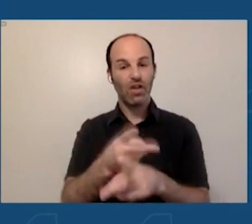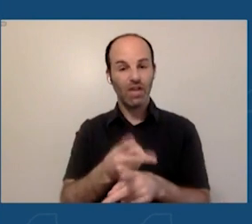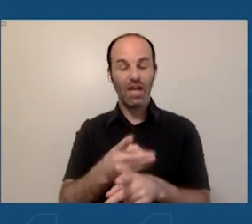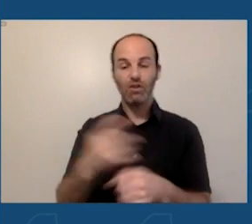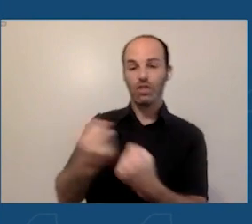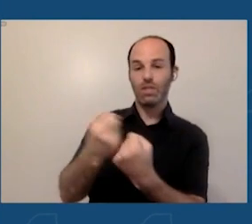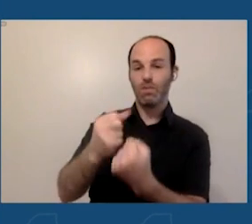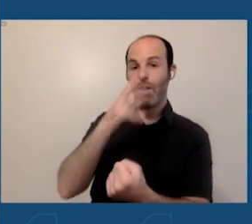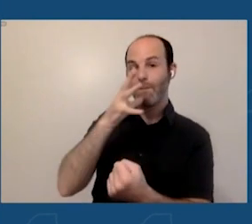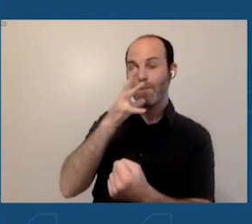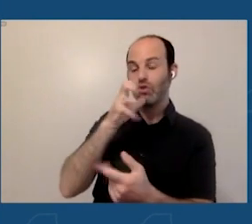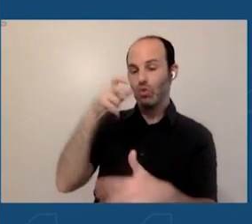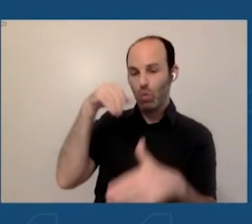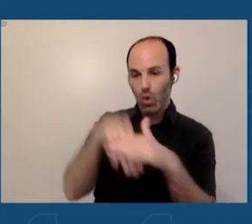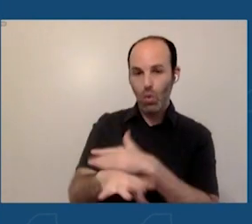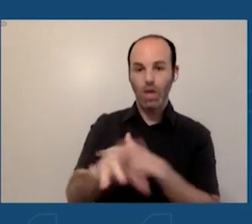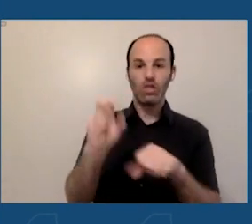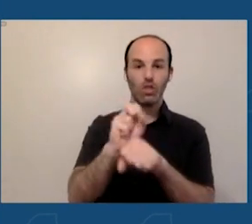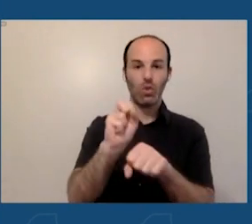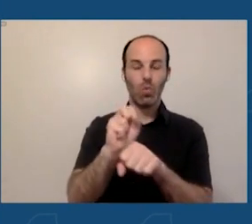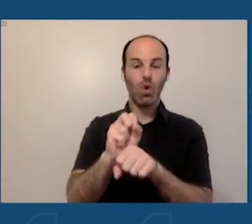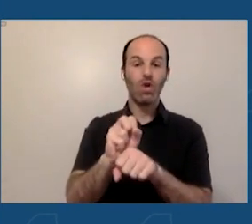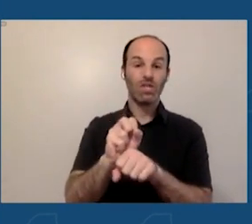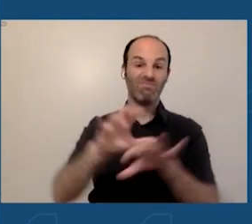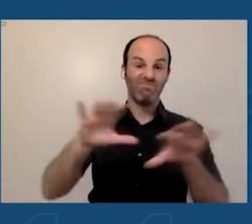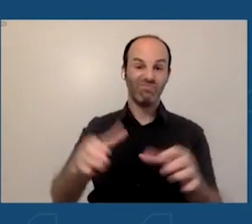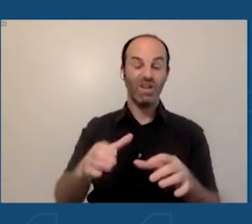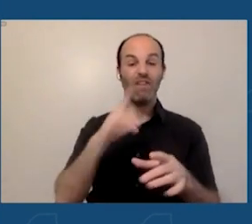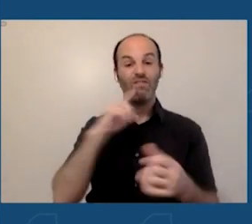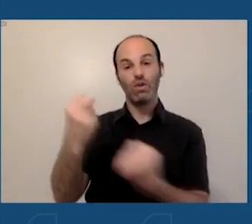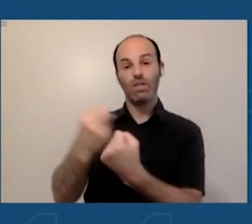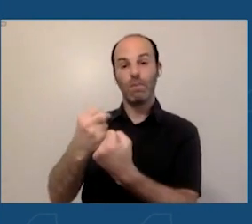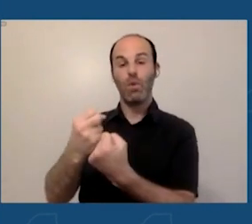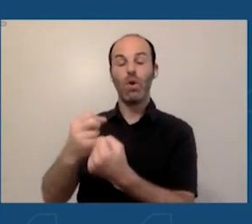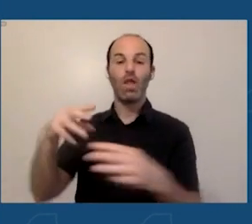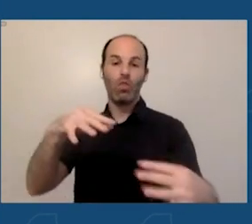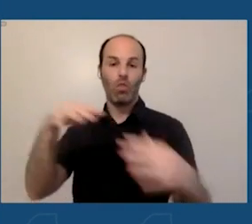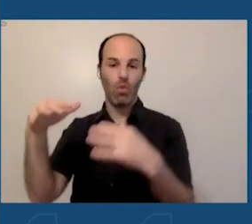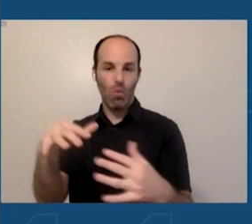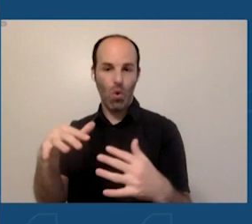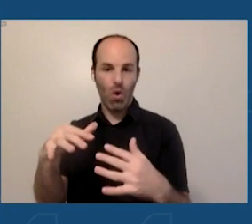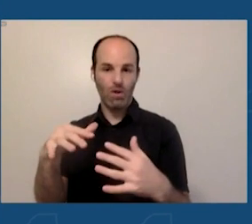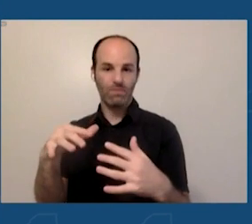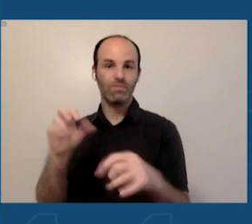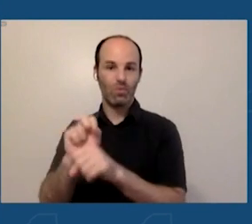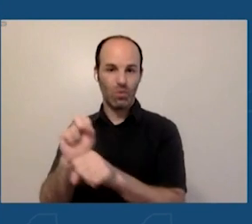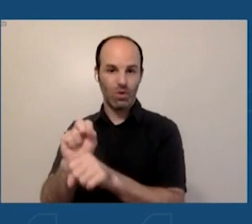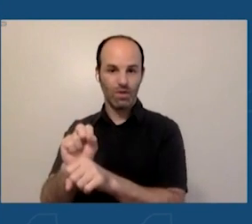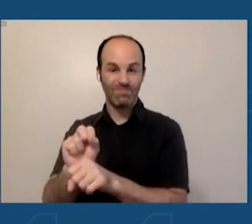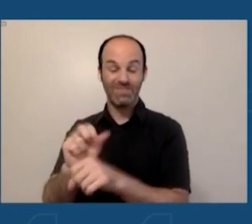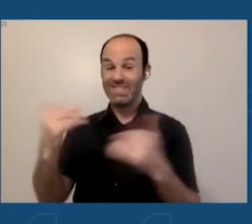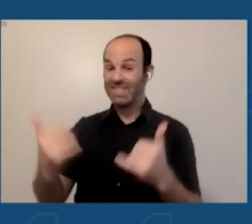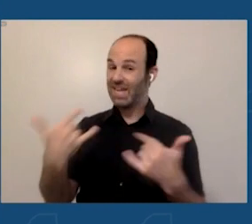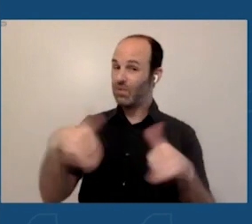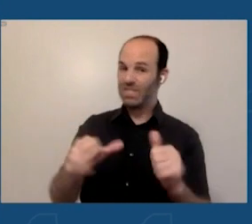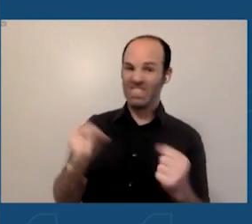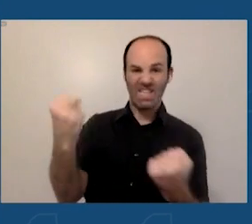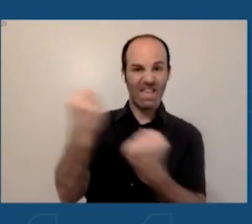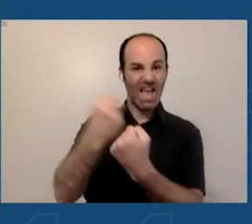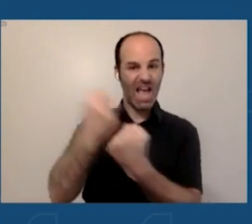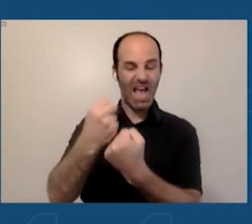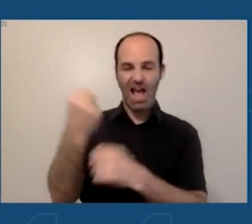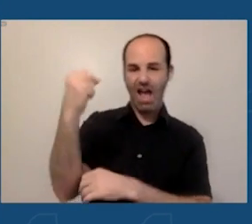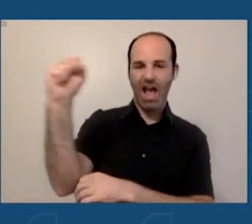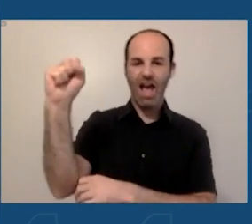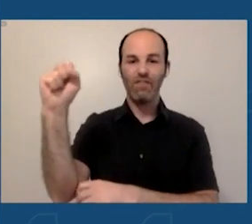workforce to support the war effort. And today we still advocate as New York's and the nation